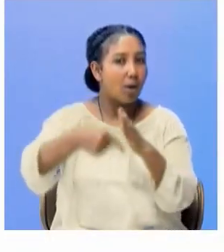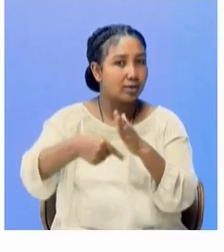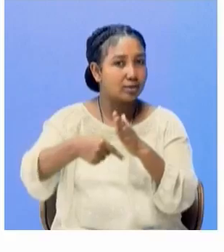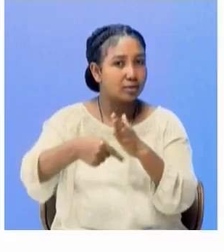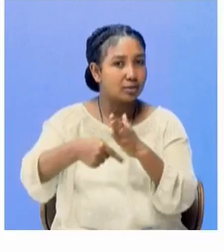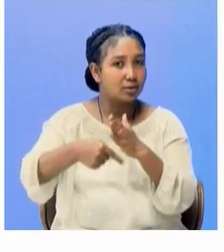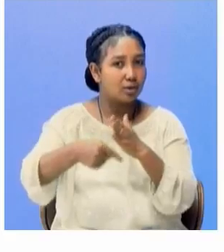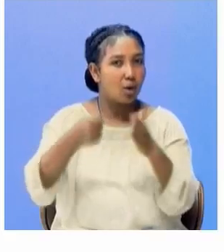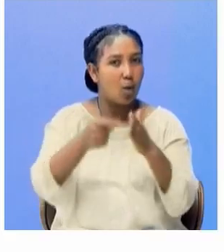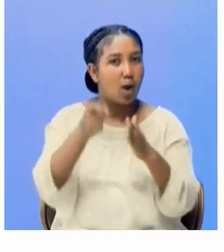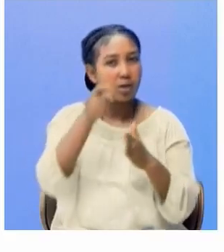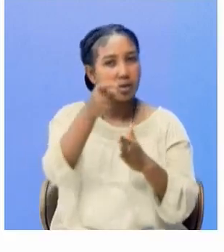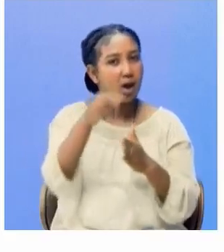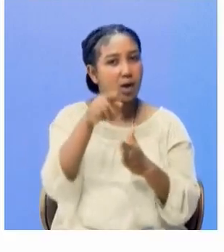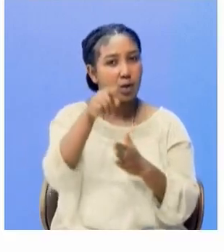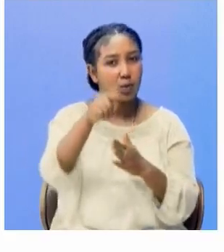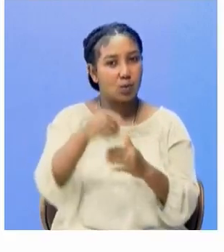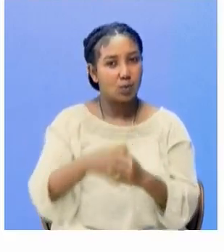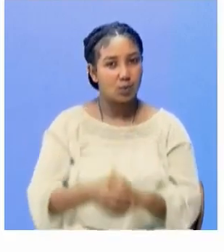are you